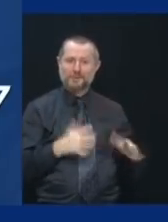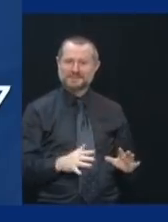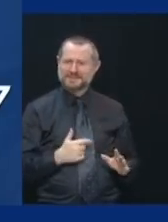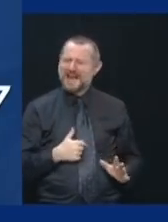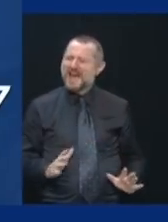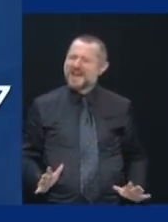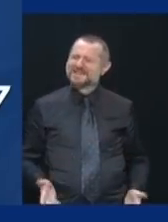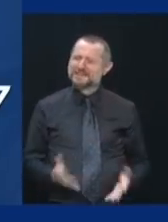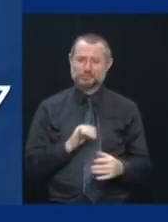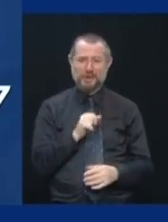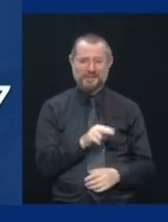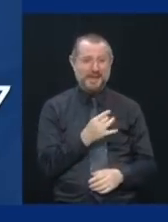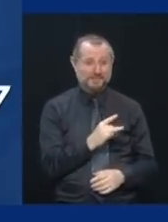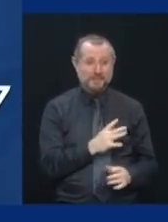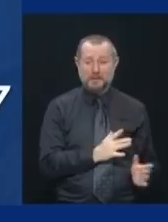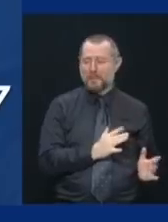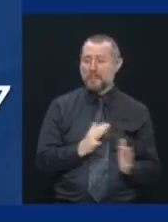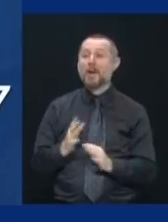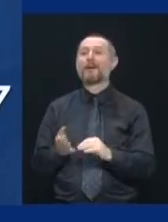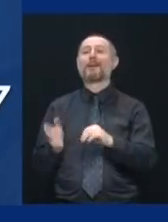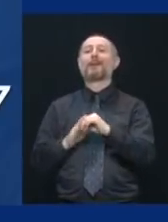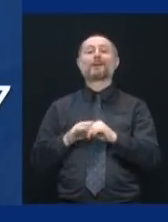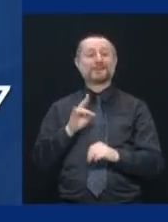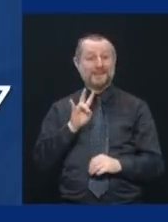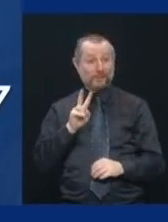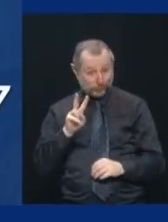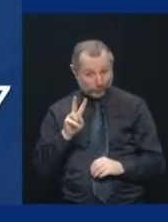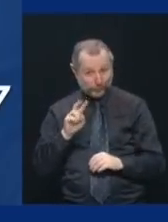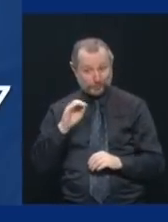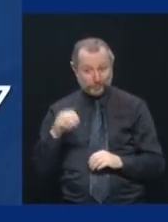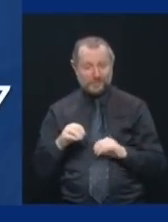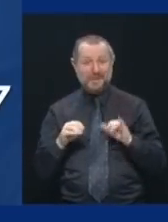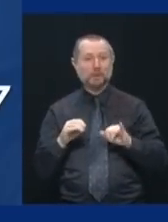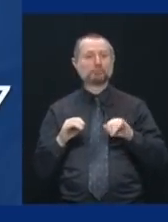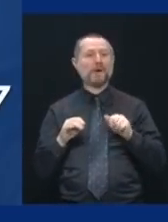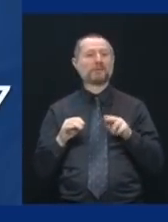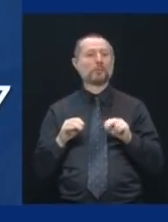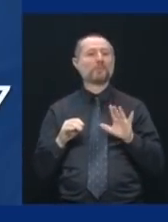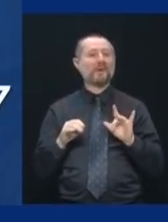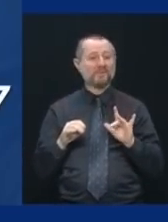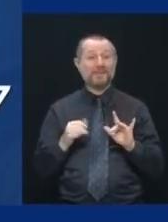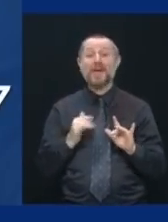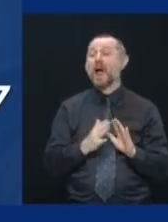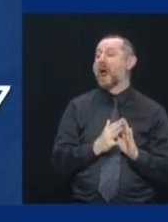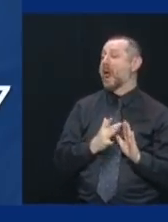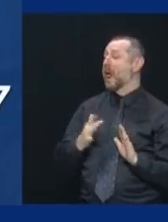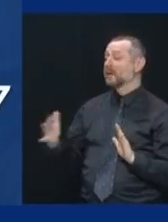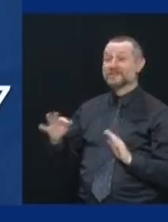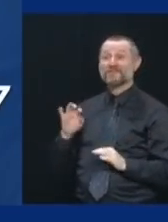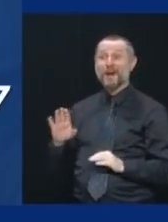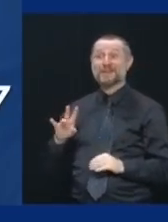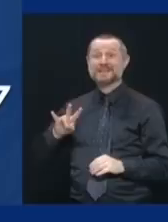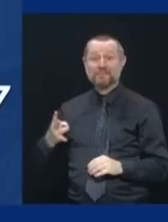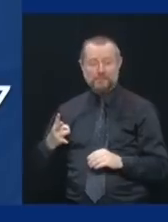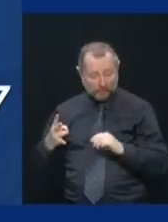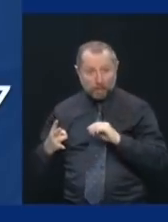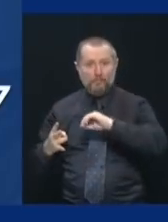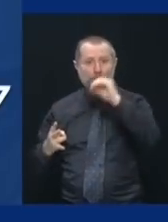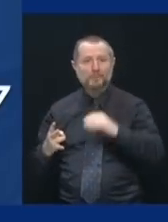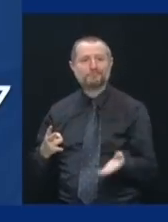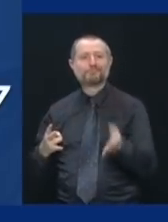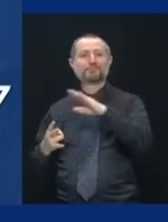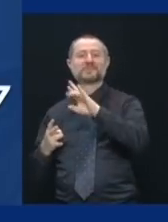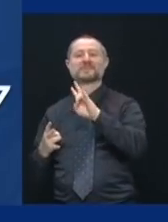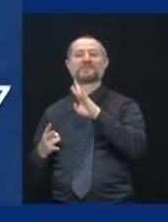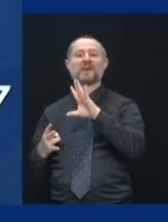got to 72%. Between the 25th and today, we're at about 75%. So we're really